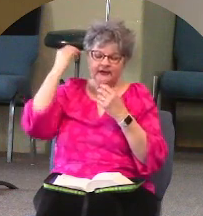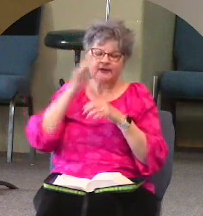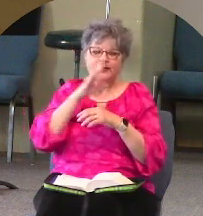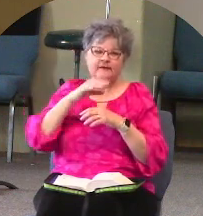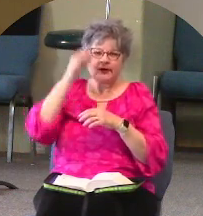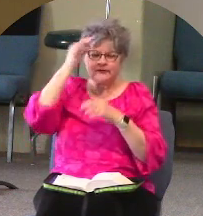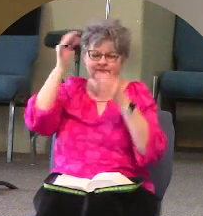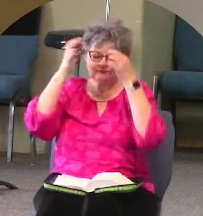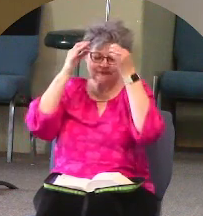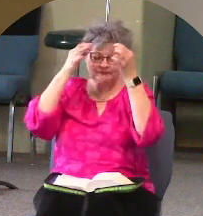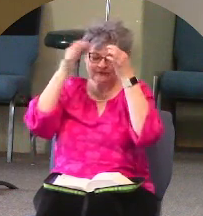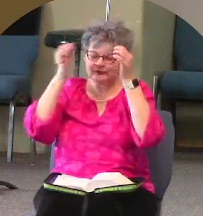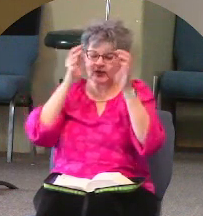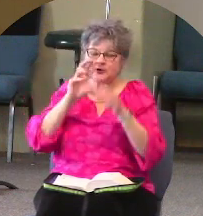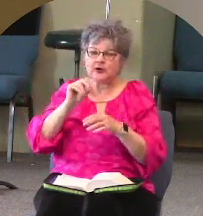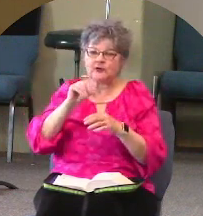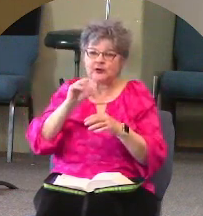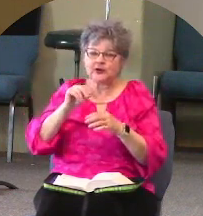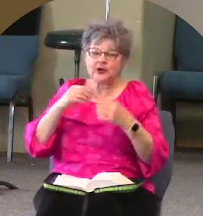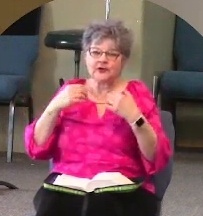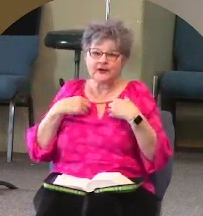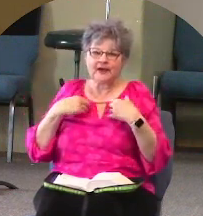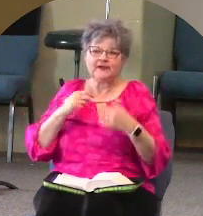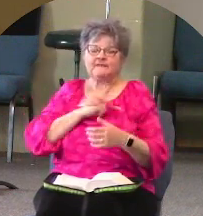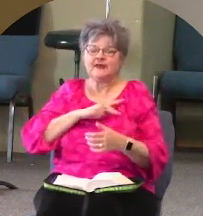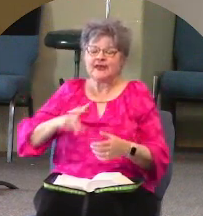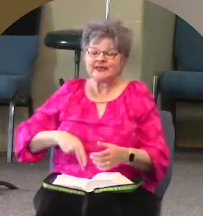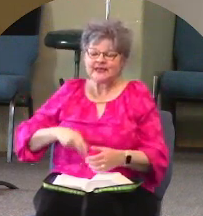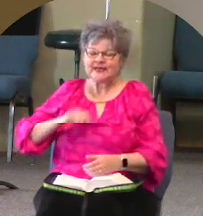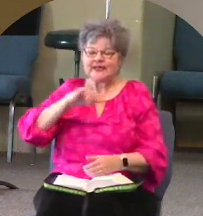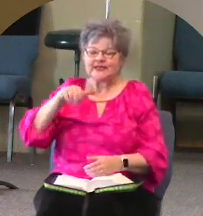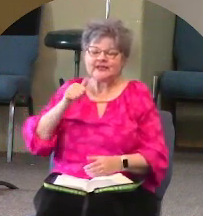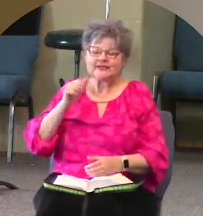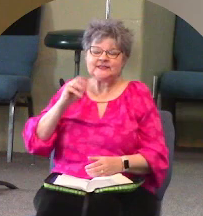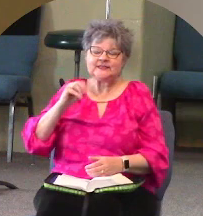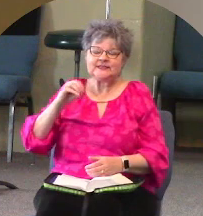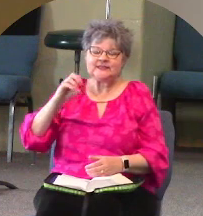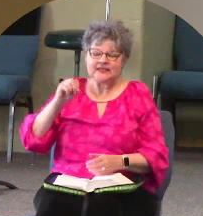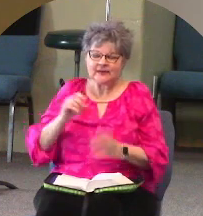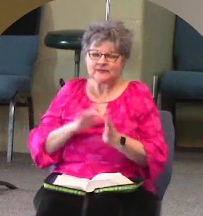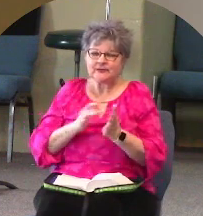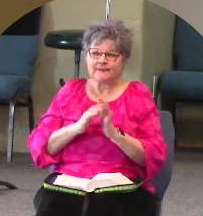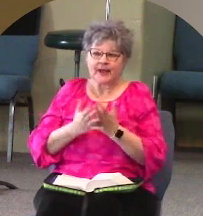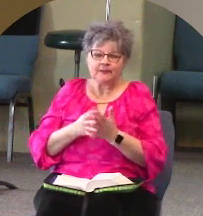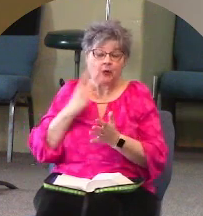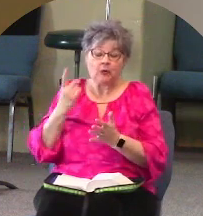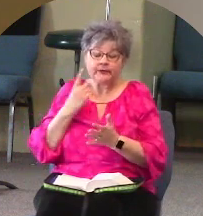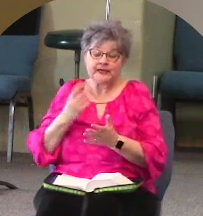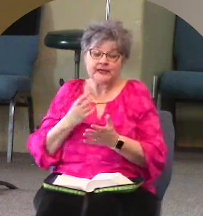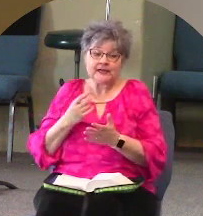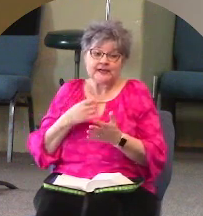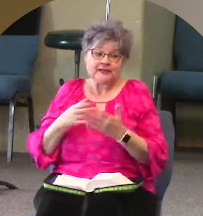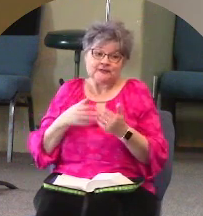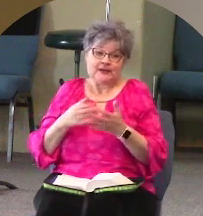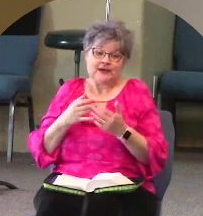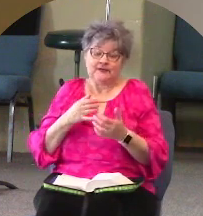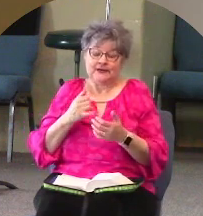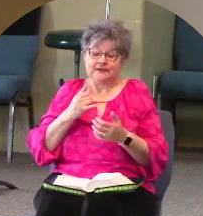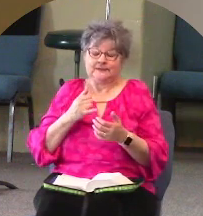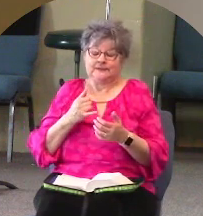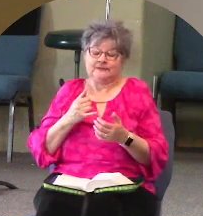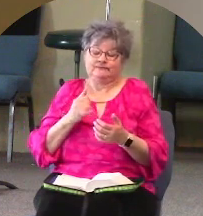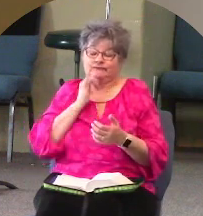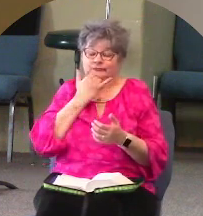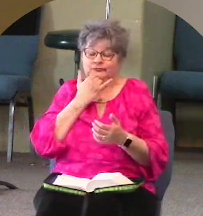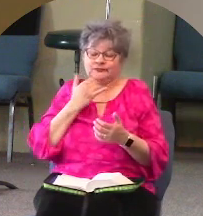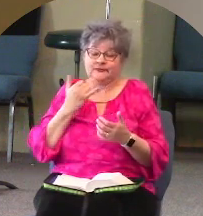eyebrows. No. You got to have a King James Bible. Only the King James will do. Doesn't matter that it's flawed.